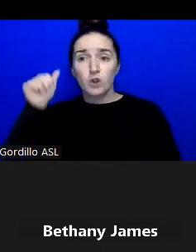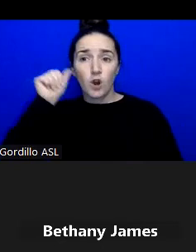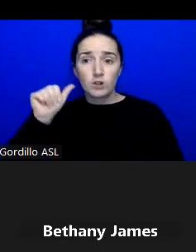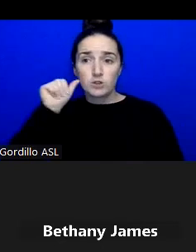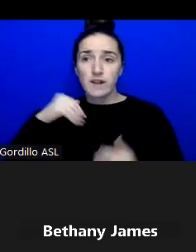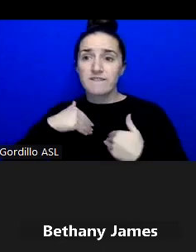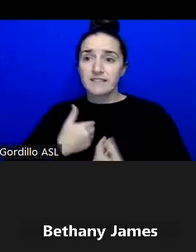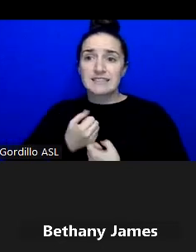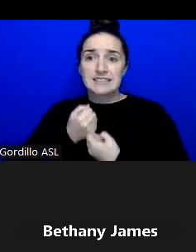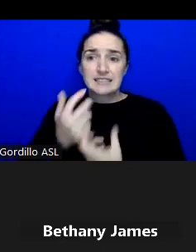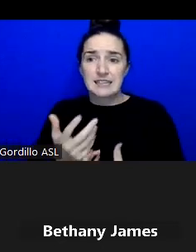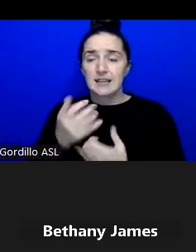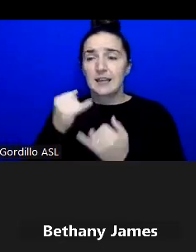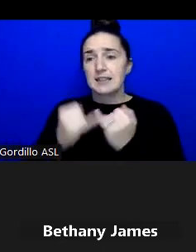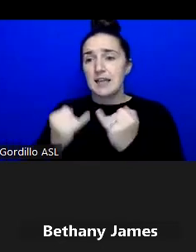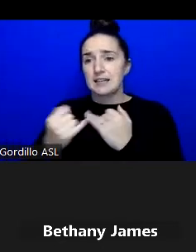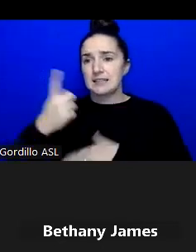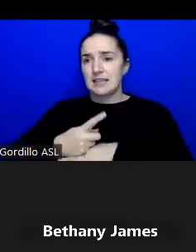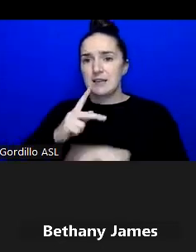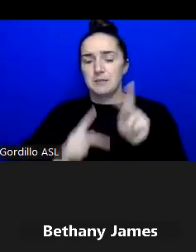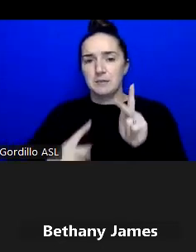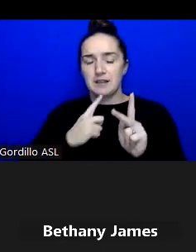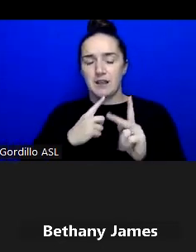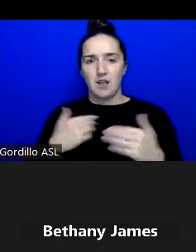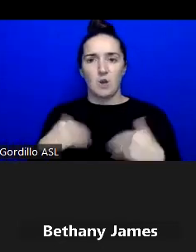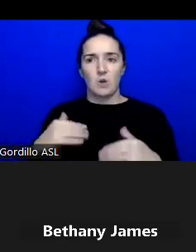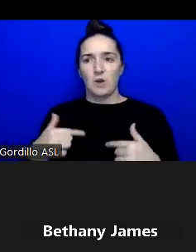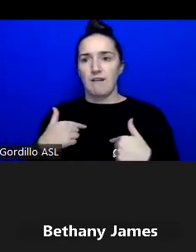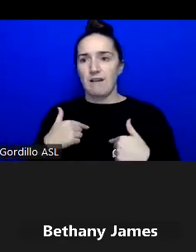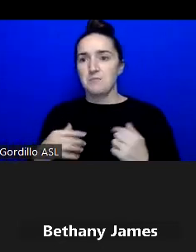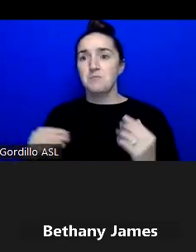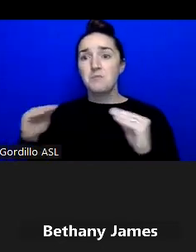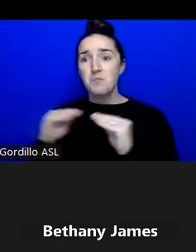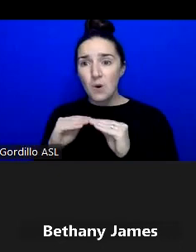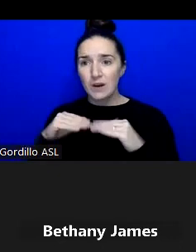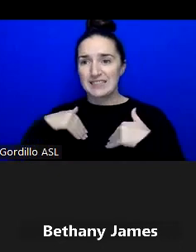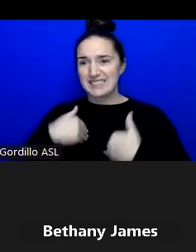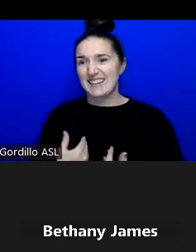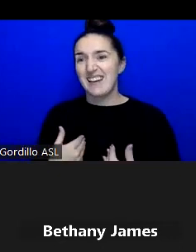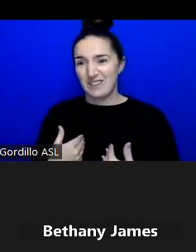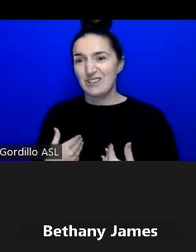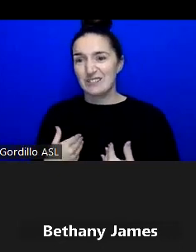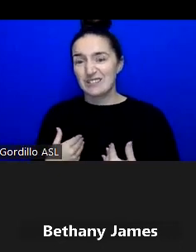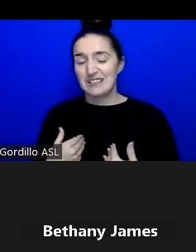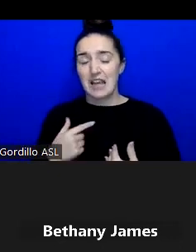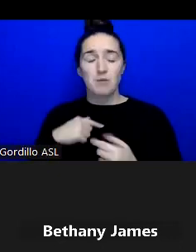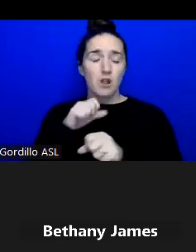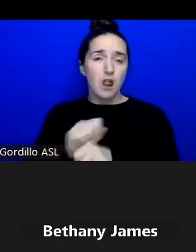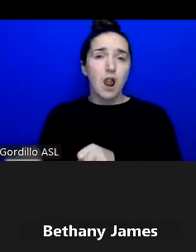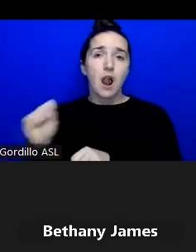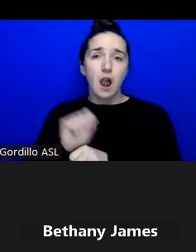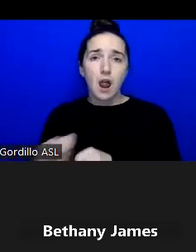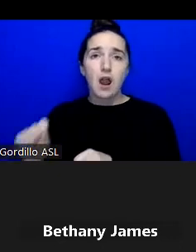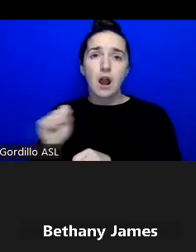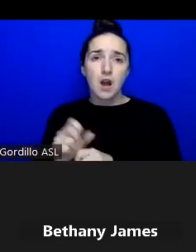day, people will frequently say, I am more tired if I really think about this because I've been working so much harder. I'm really, really, really having to pay